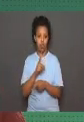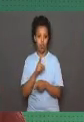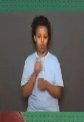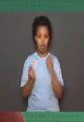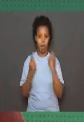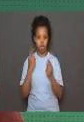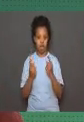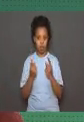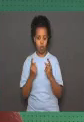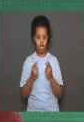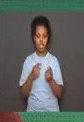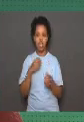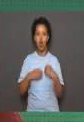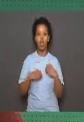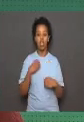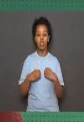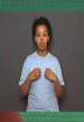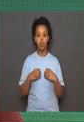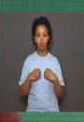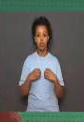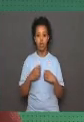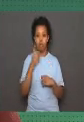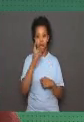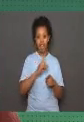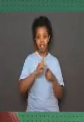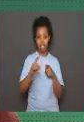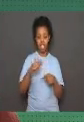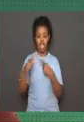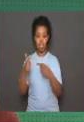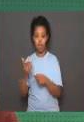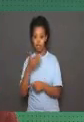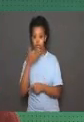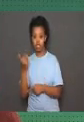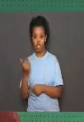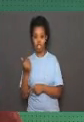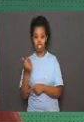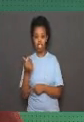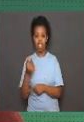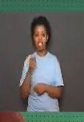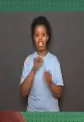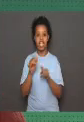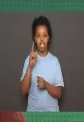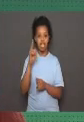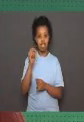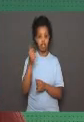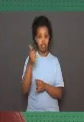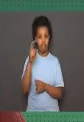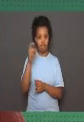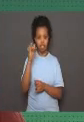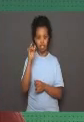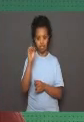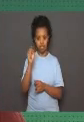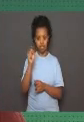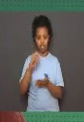Instead of the organism moving in one direction or another, like in taxis, it